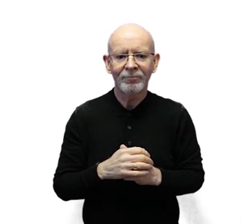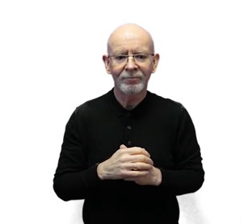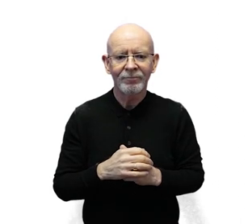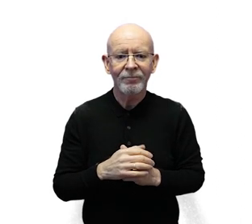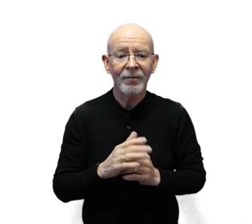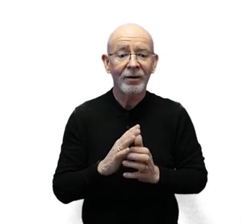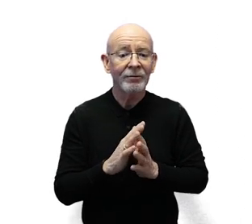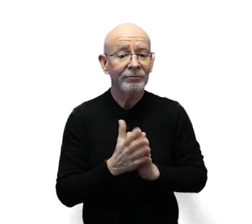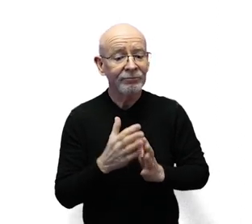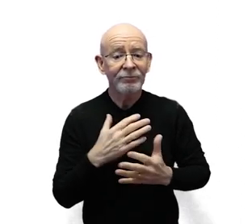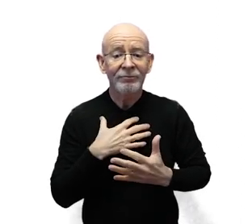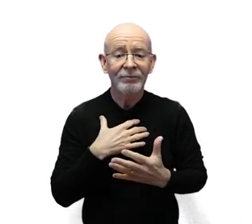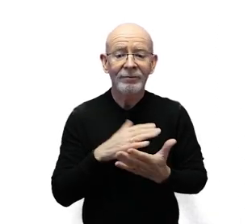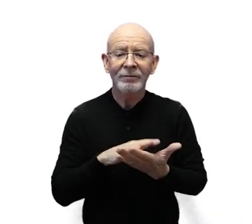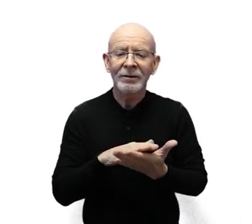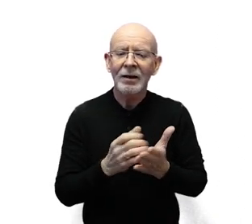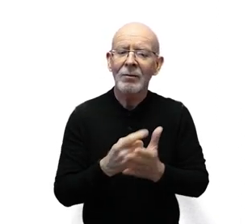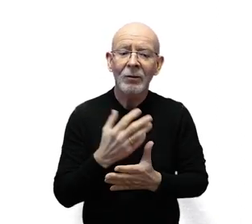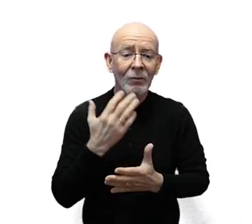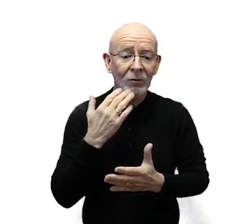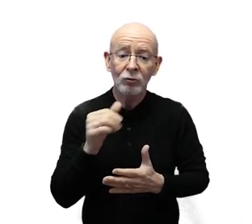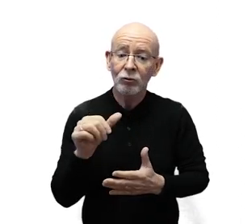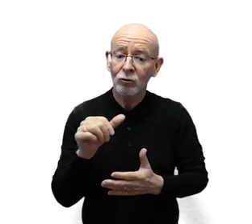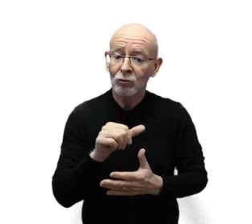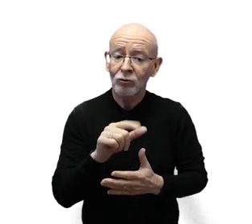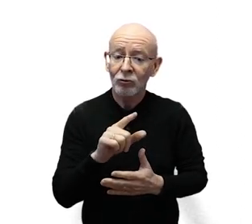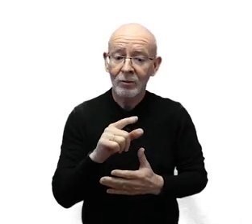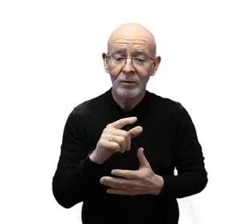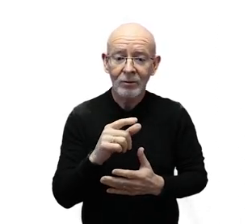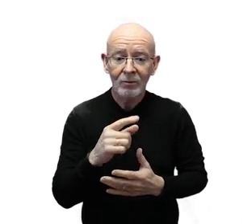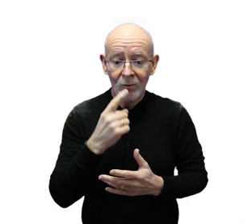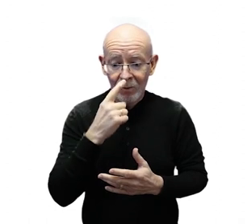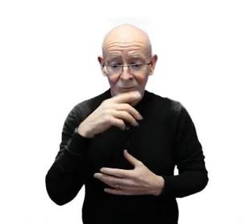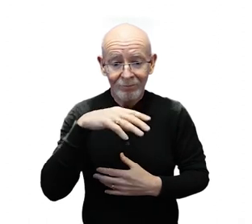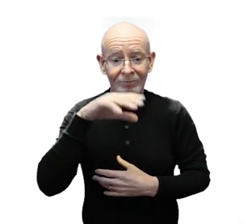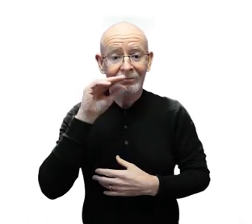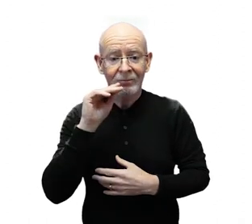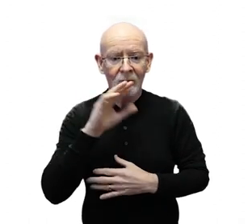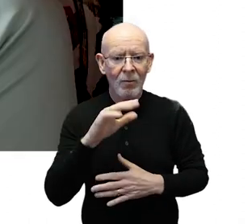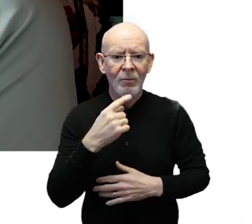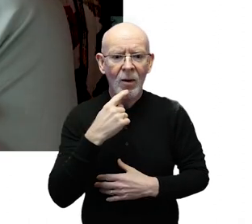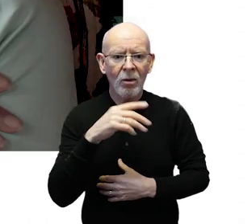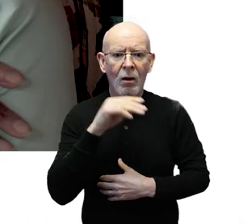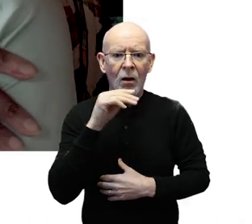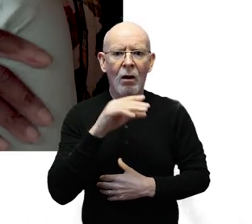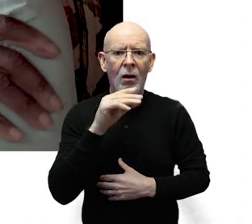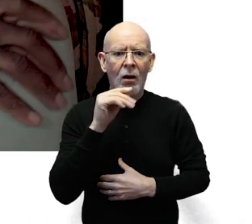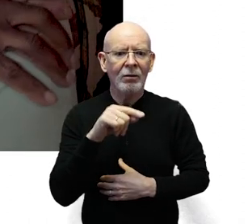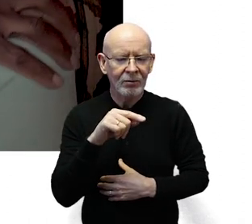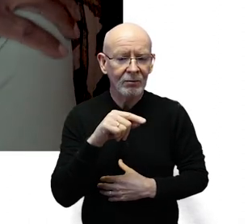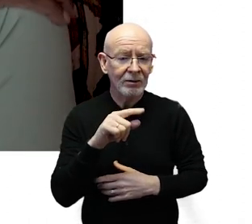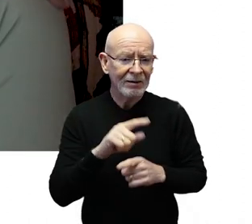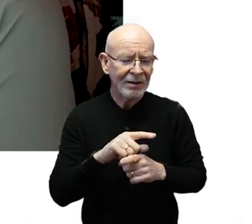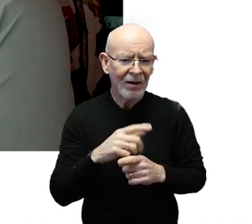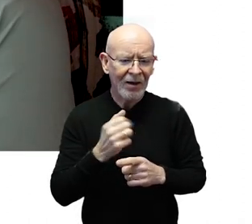occurs when we breathe more rapidly through the mouth instead of the nose and breathe with the upper chest instead of the diaphragm. We may also